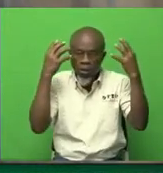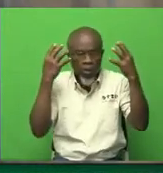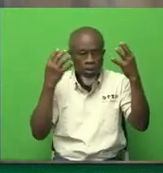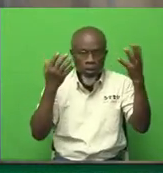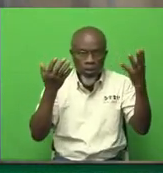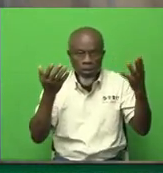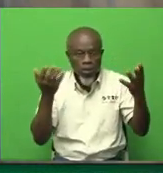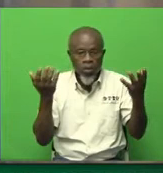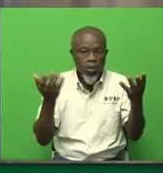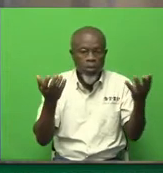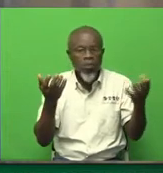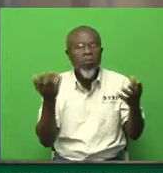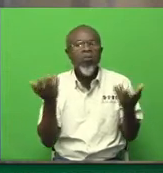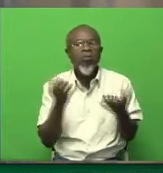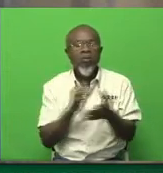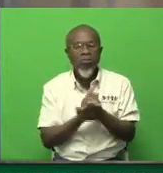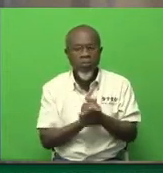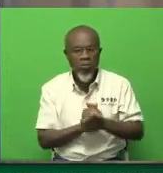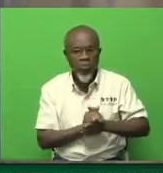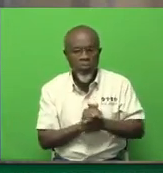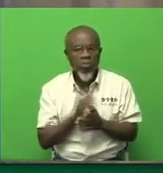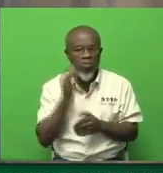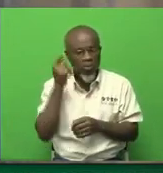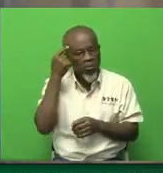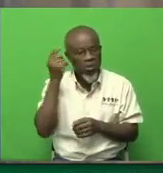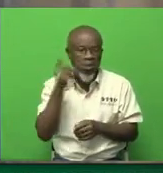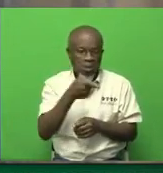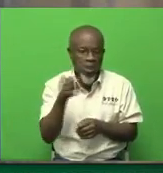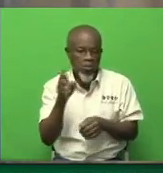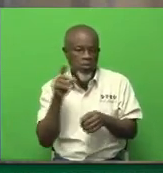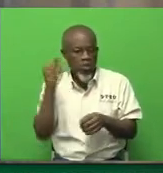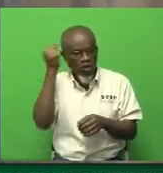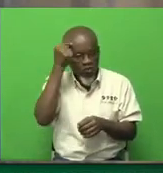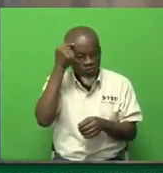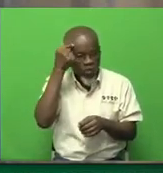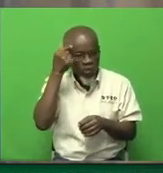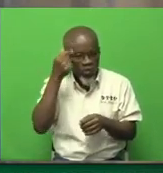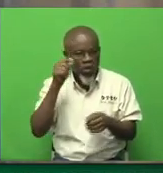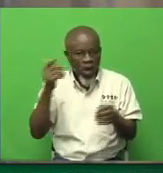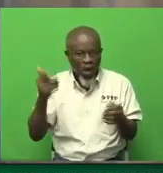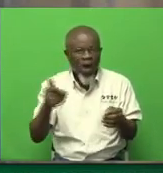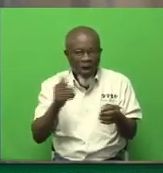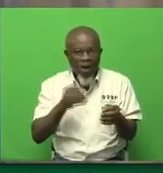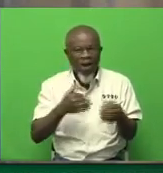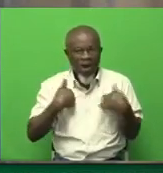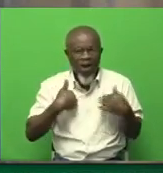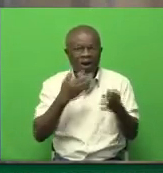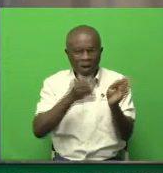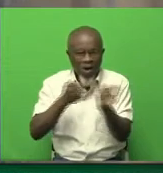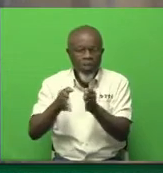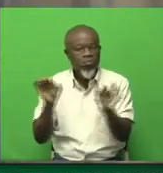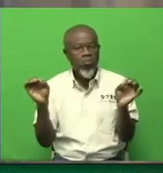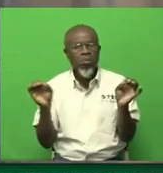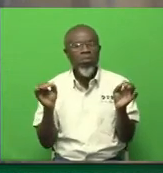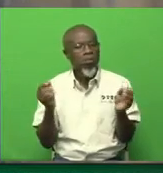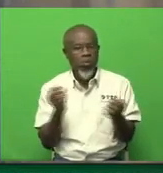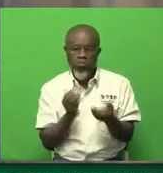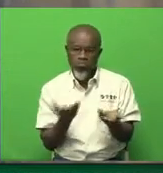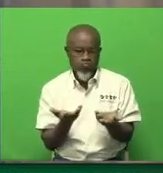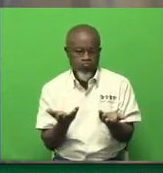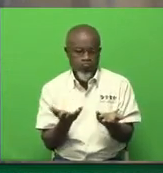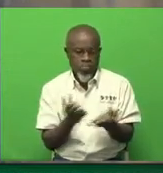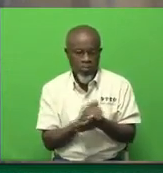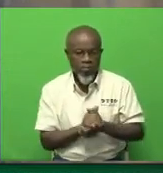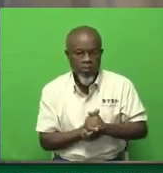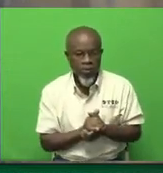believe government made any Improvement to the ease of doing business this rating was discontinued last year but we didn't